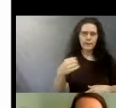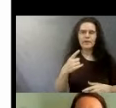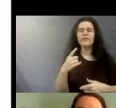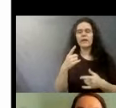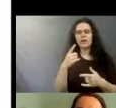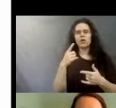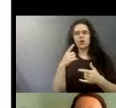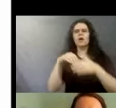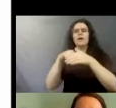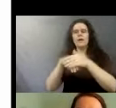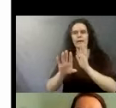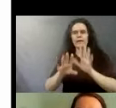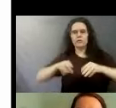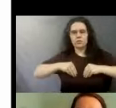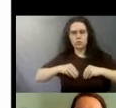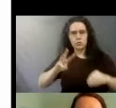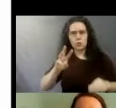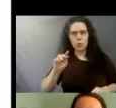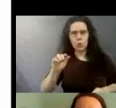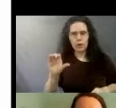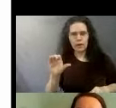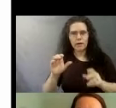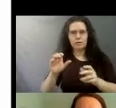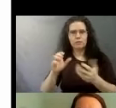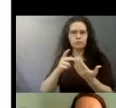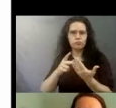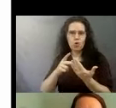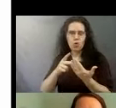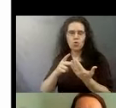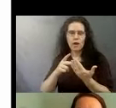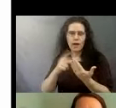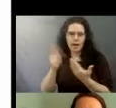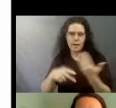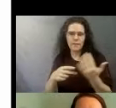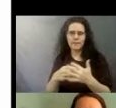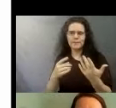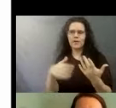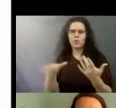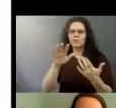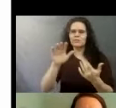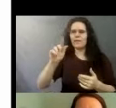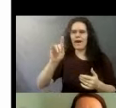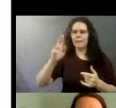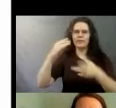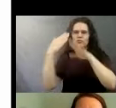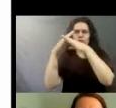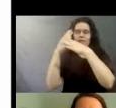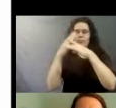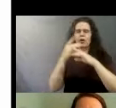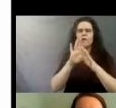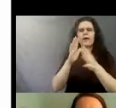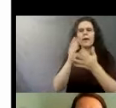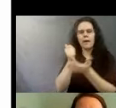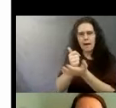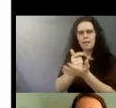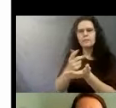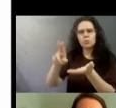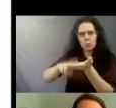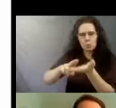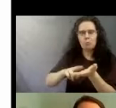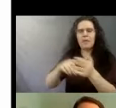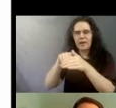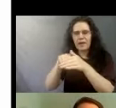barrier and prevent the health harms that lead to higher cost